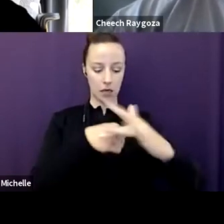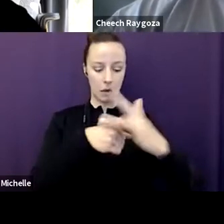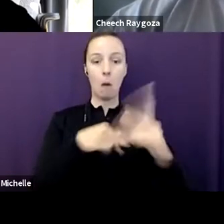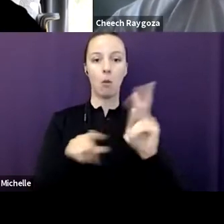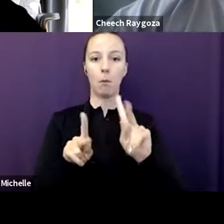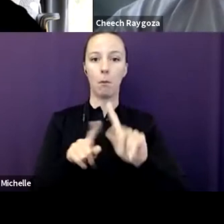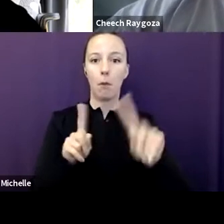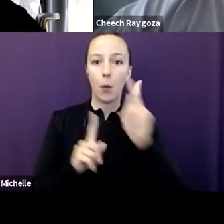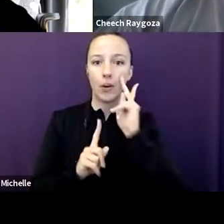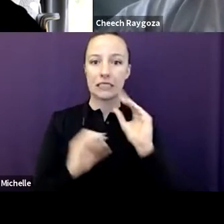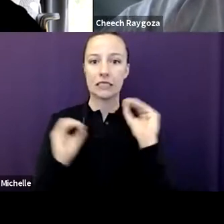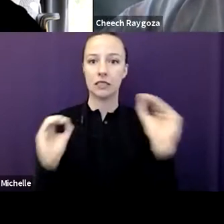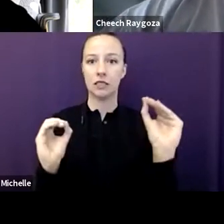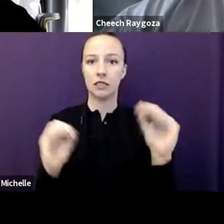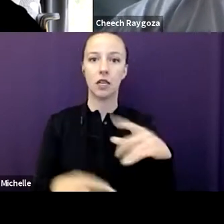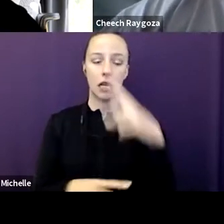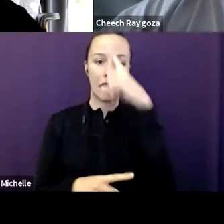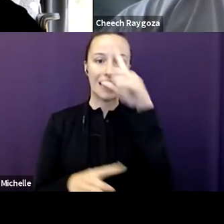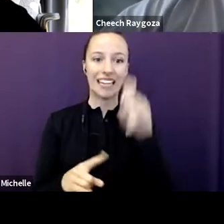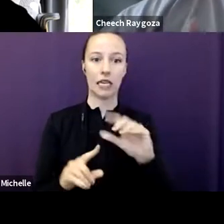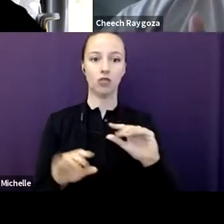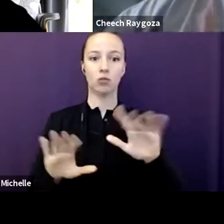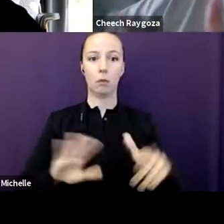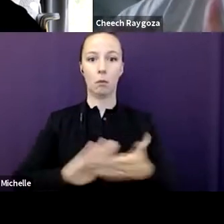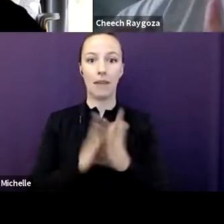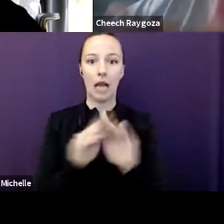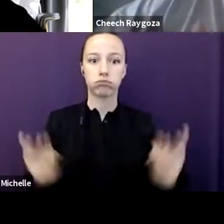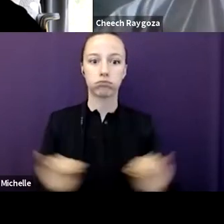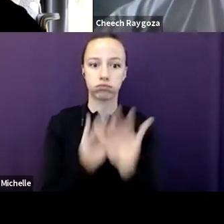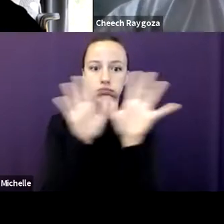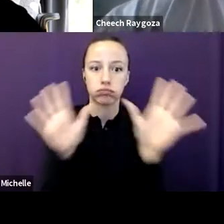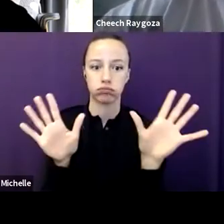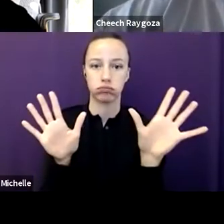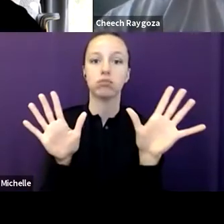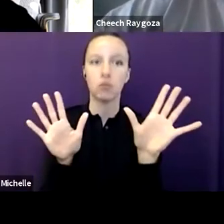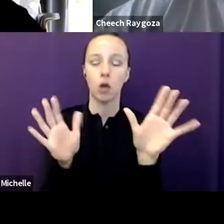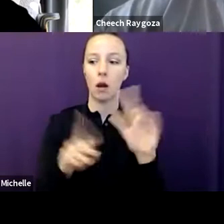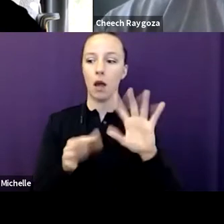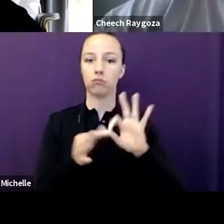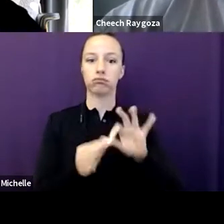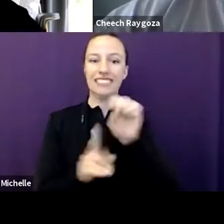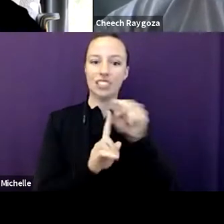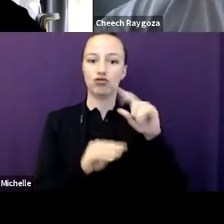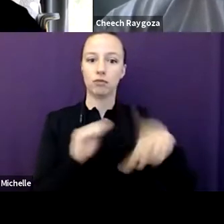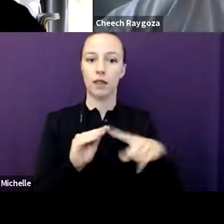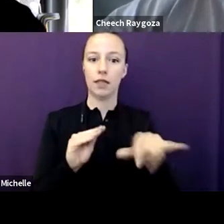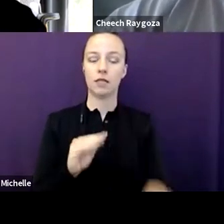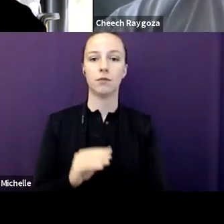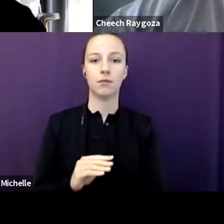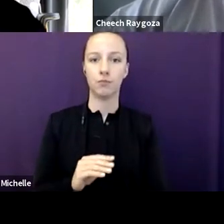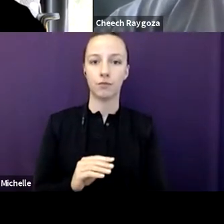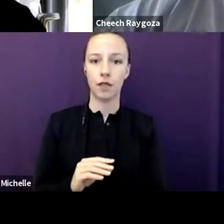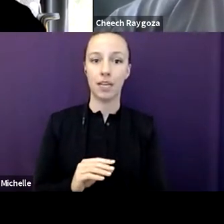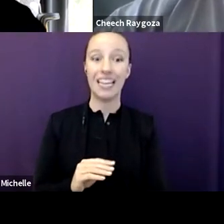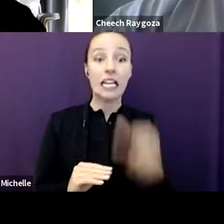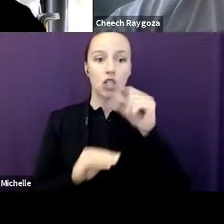it. And I think it needs to come to light about situations like this. It's not about the money,